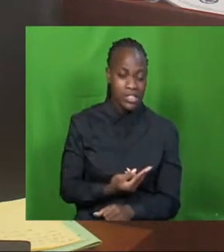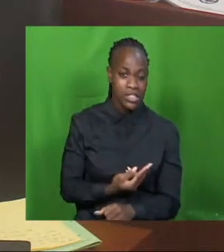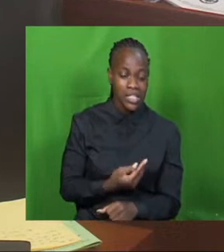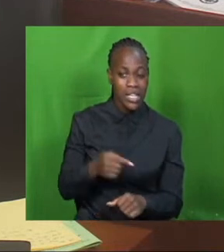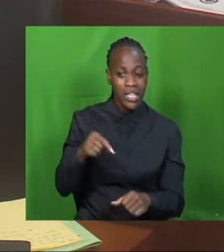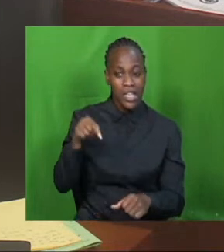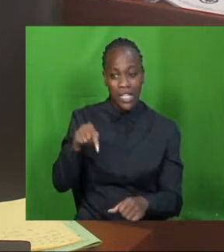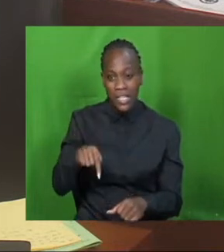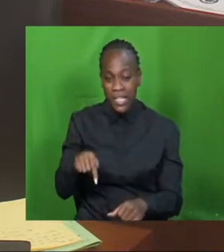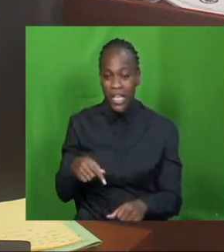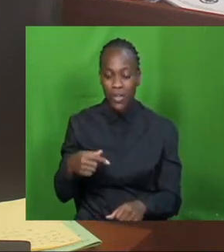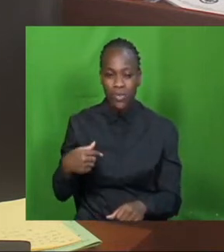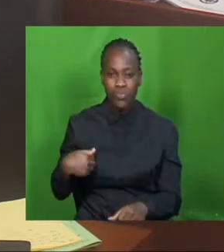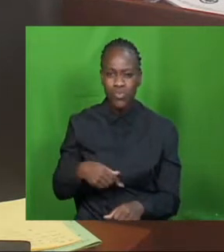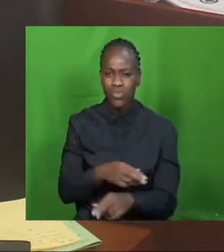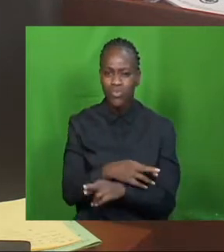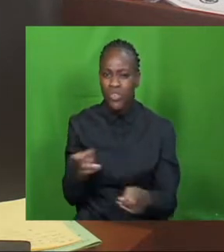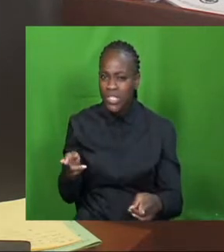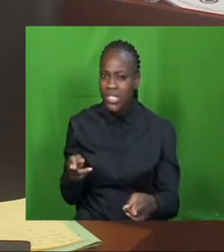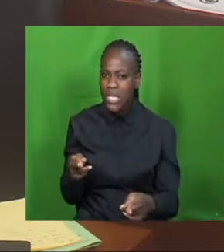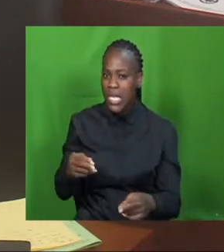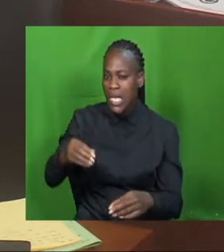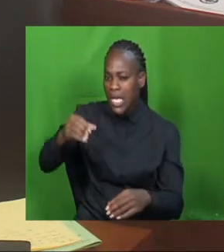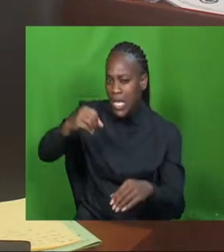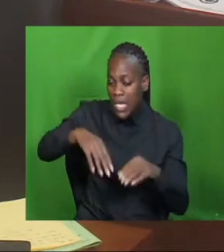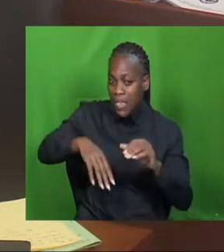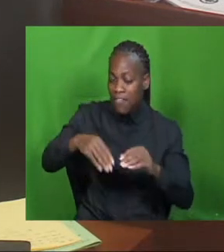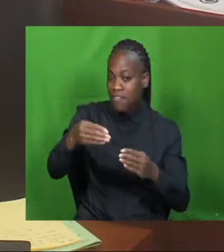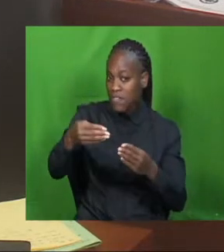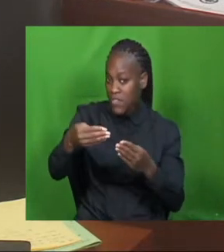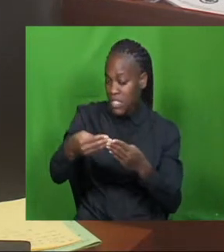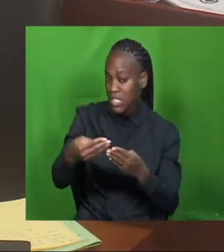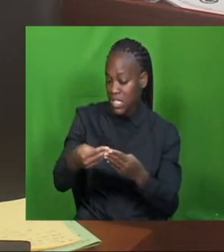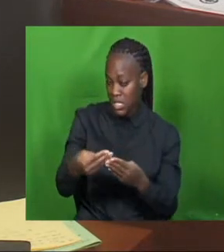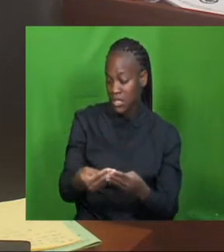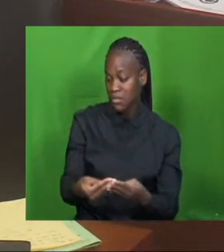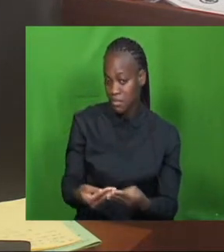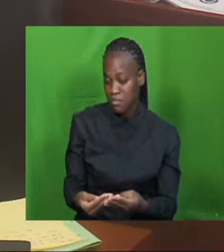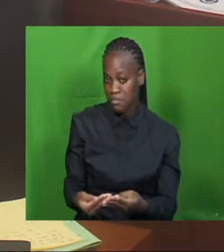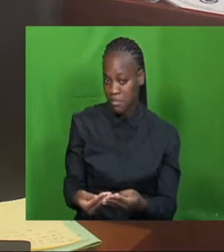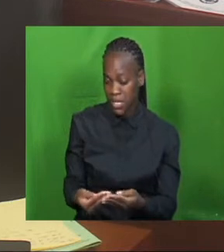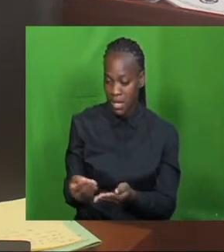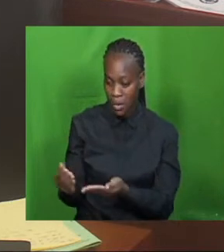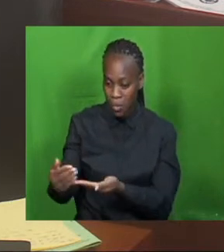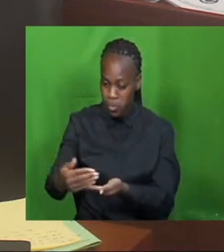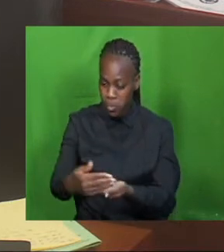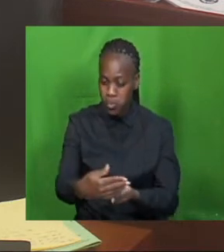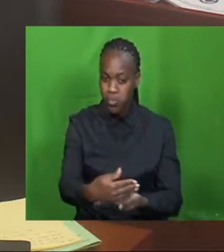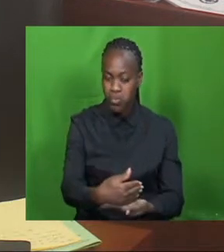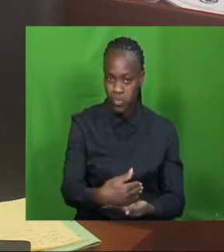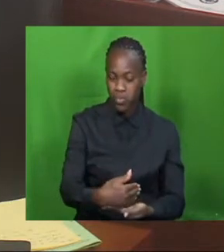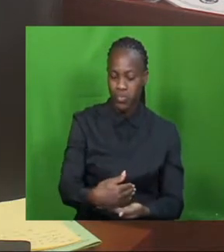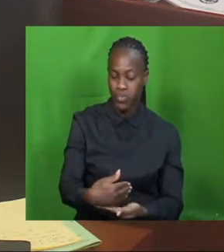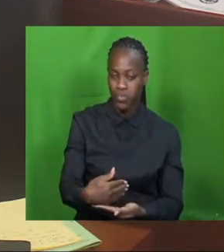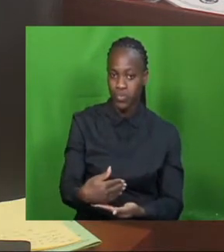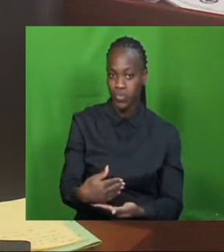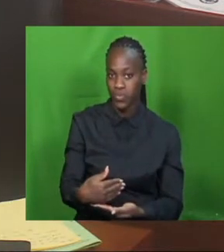Speaker, for their continuous generous support to the well-functioning of the